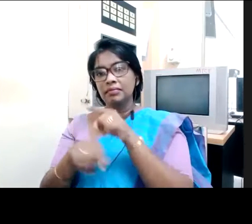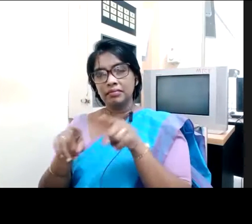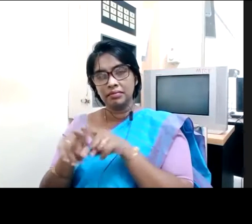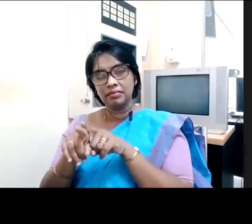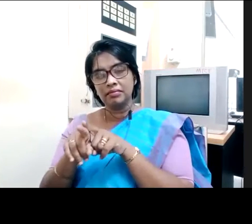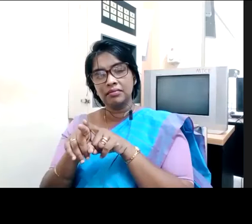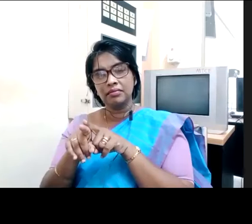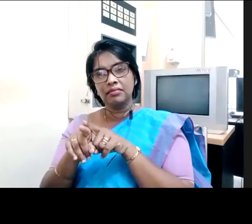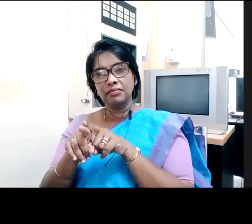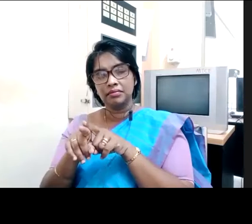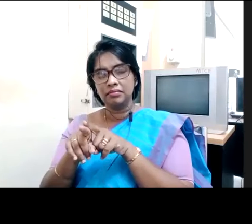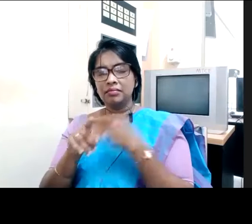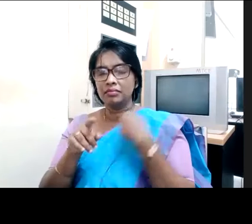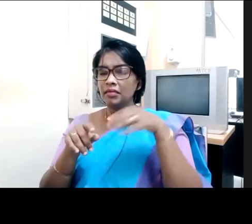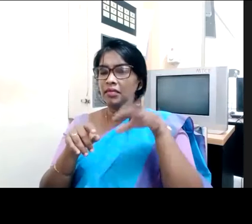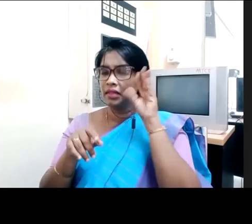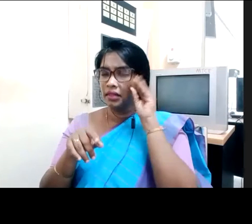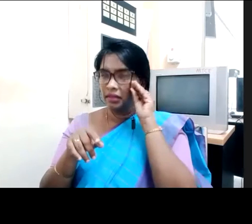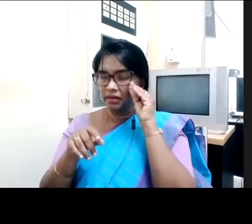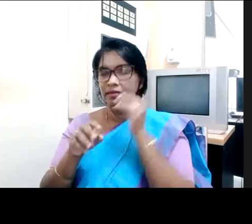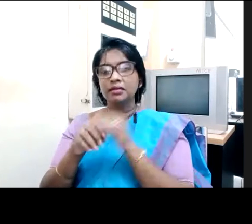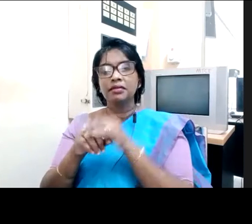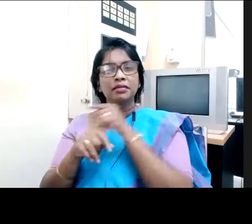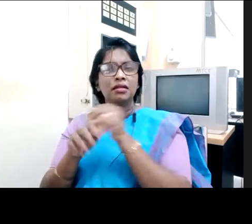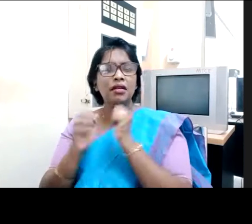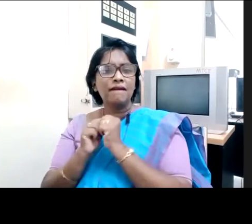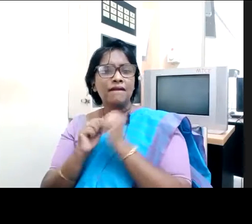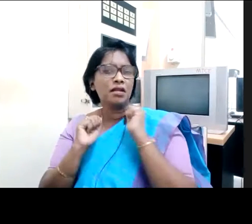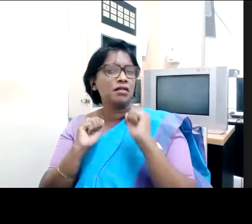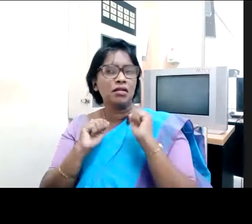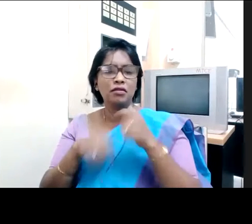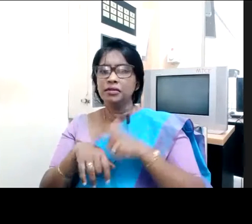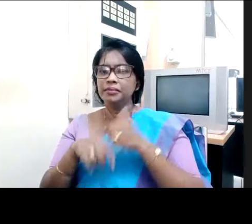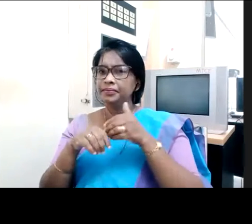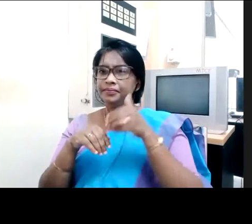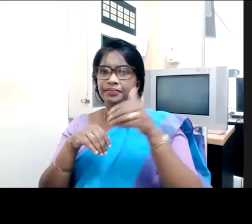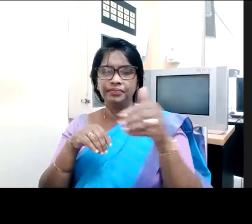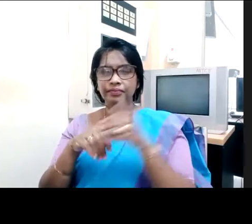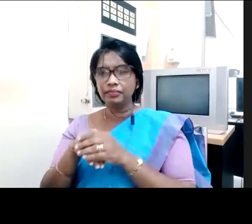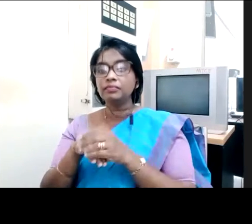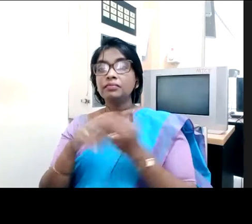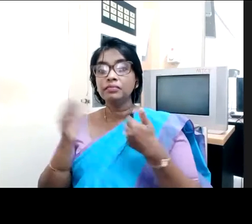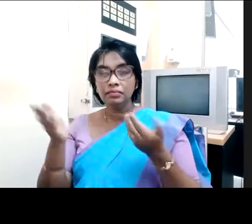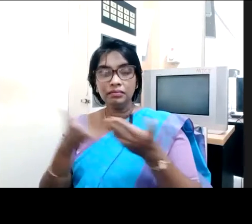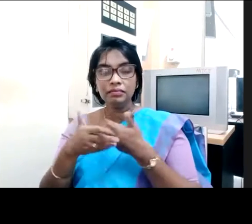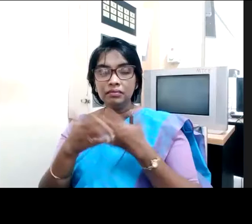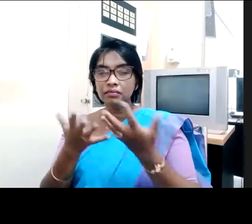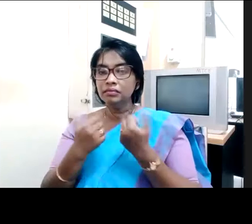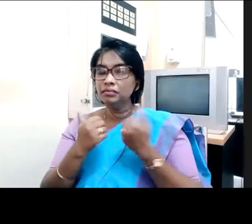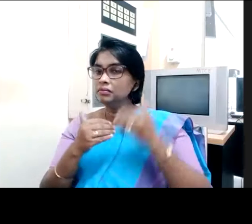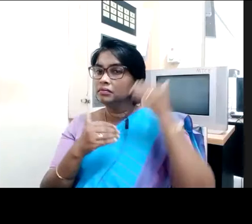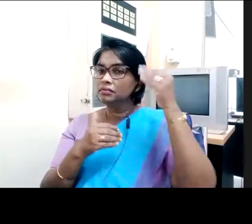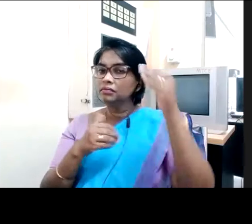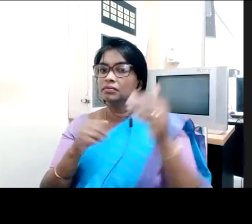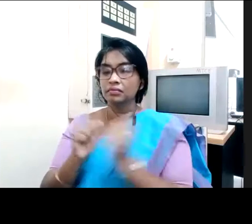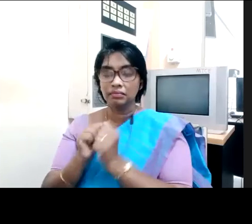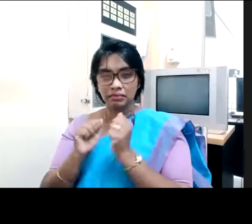we should do to realize the future that we want. And we speak of resilience being built